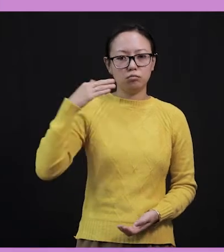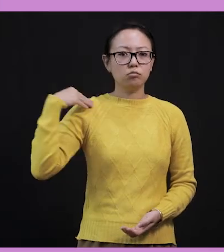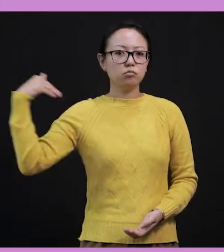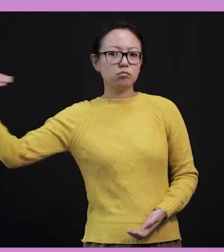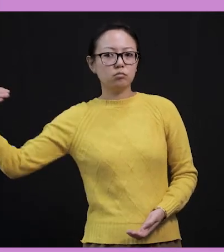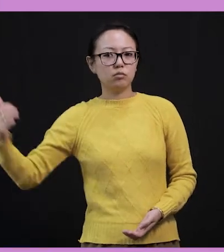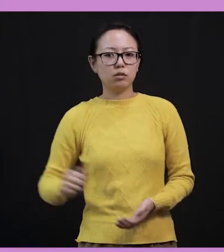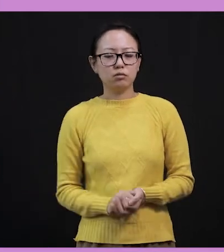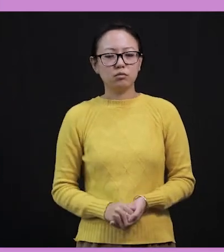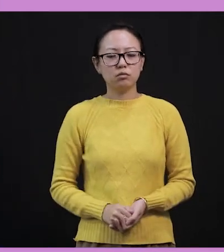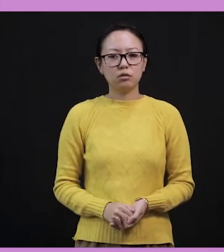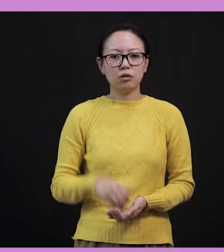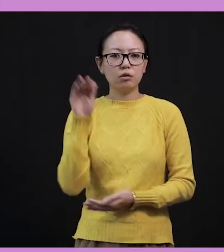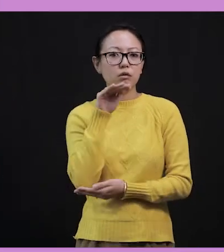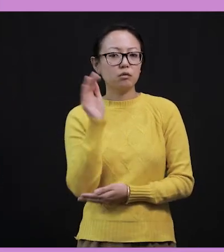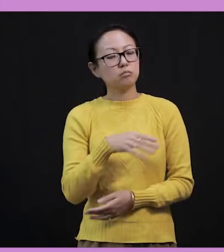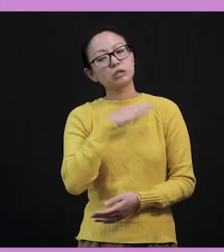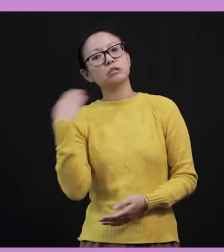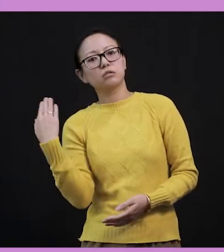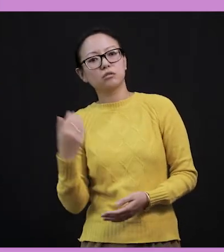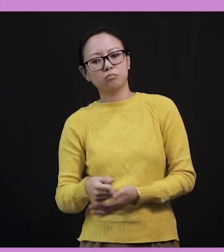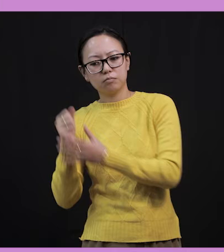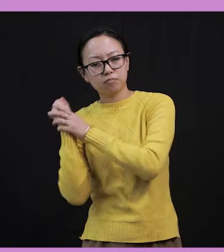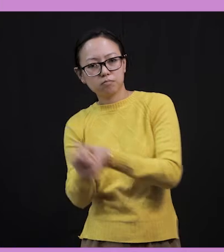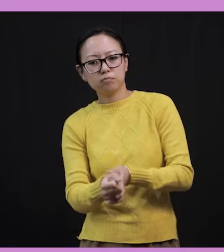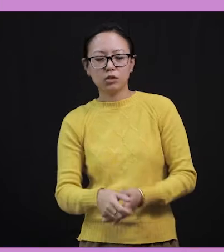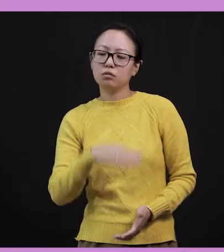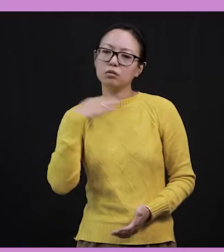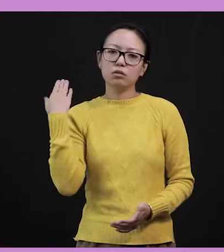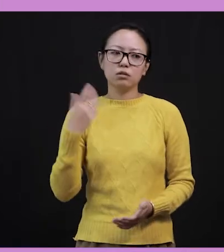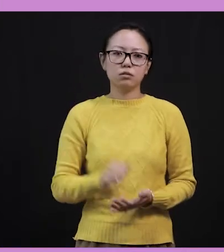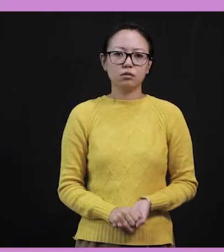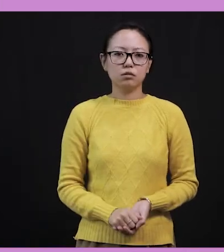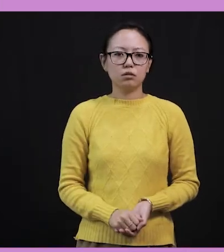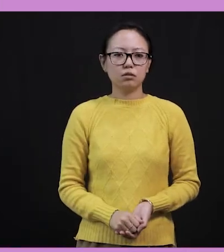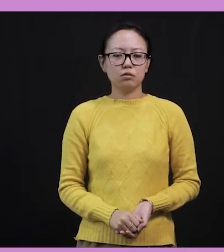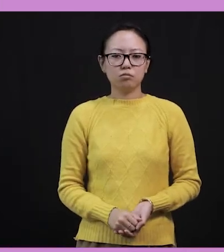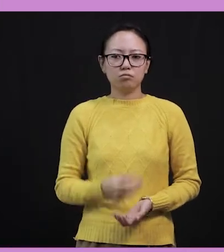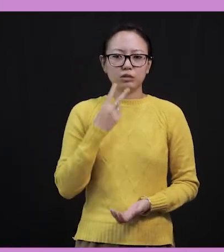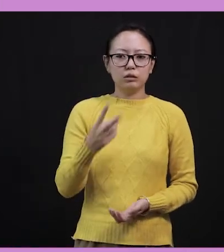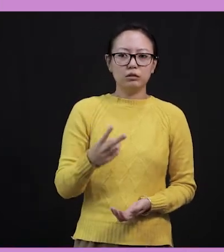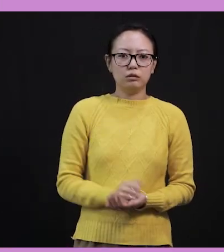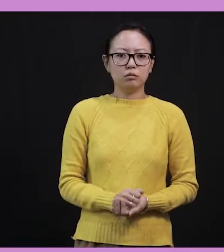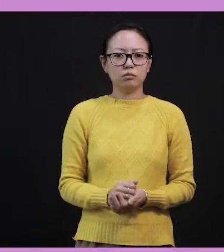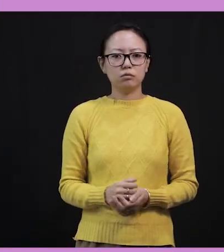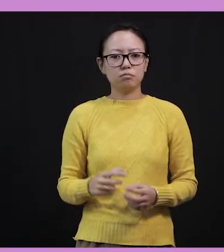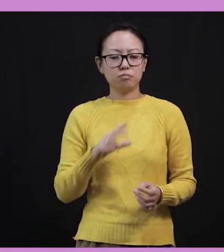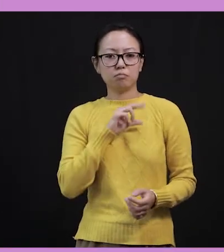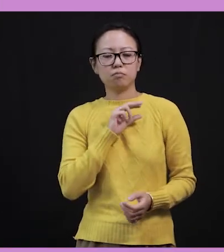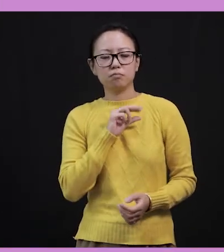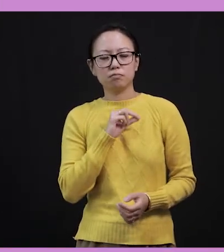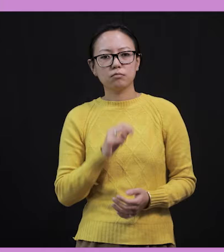a very beautiful scene to look at, but that kind of really scared me for life, that